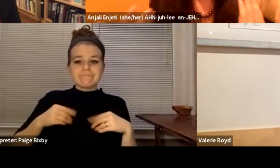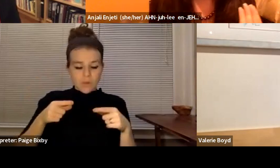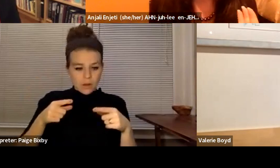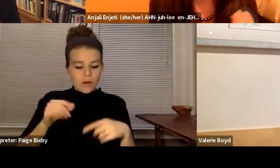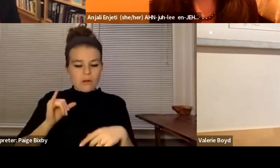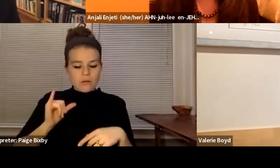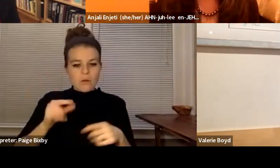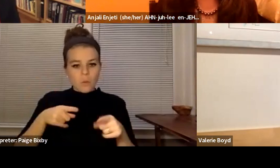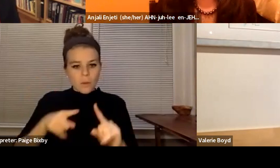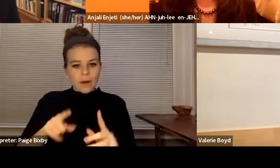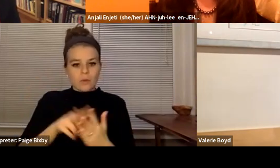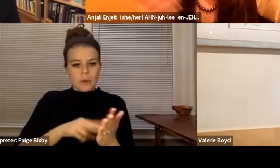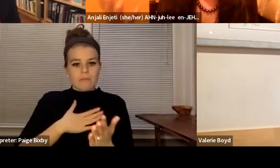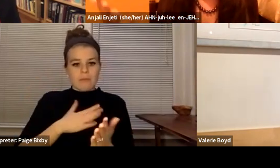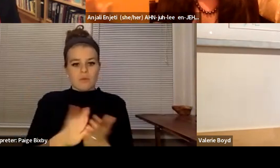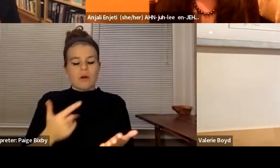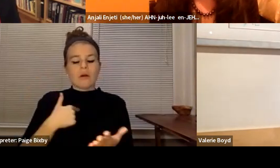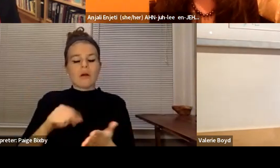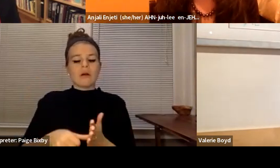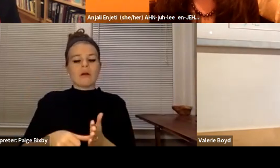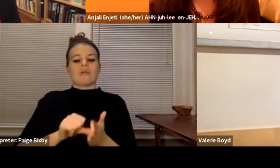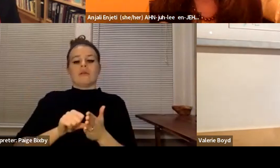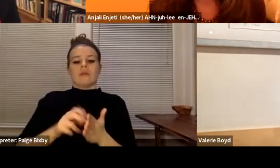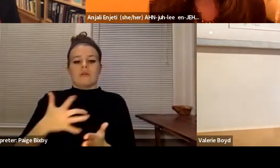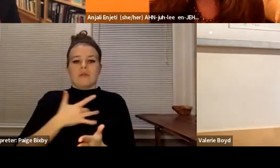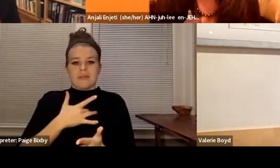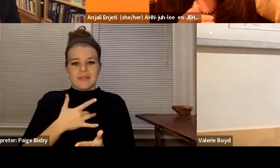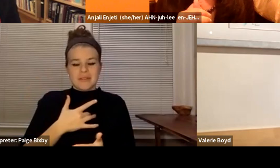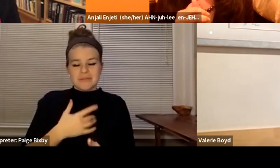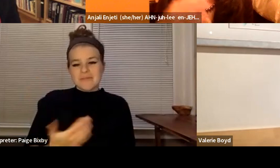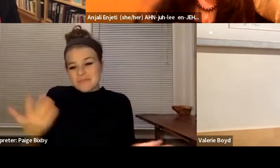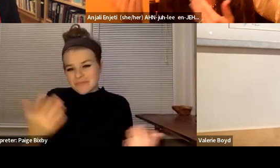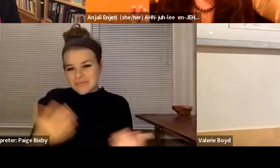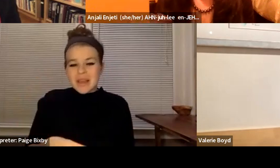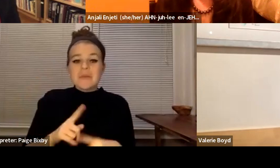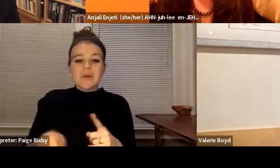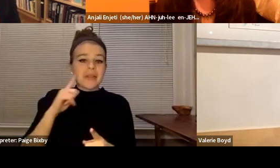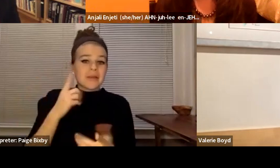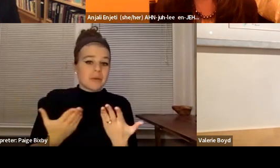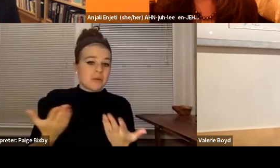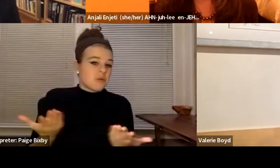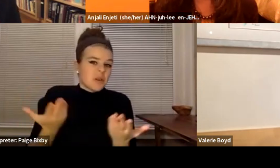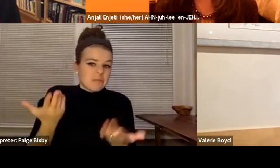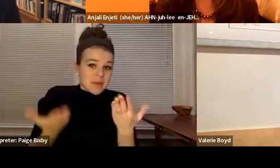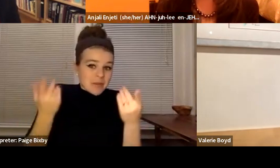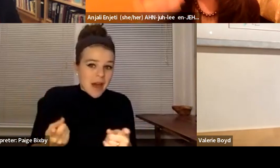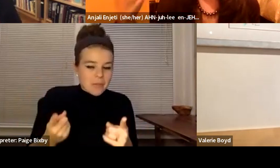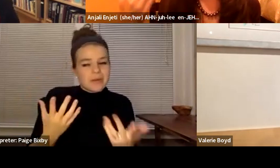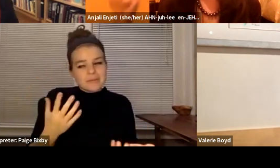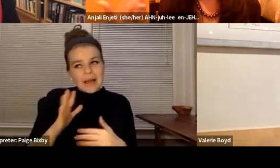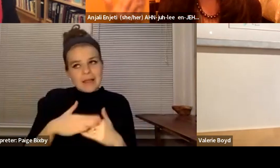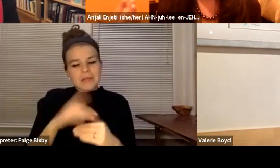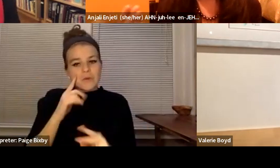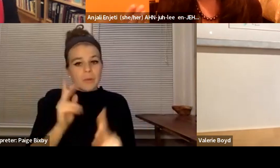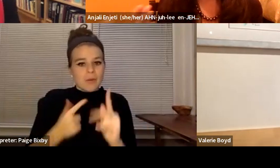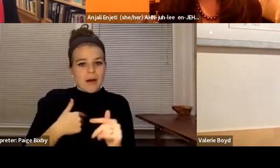hoped would happen. And what I think might have happened in the people that I've talked to about it, but that ended